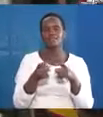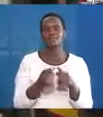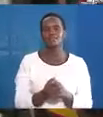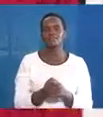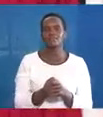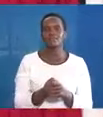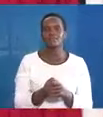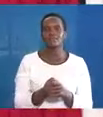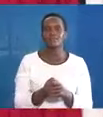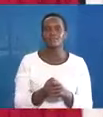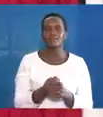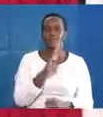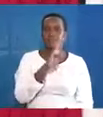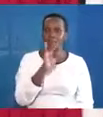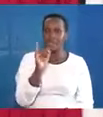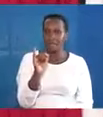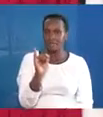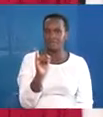The Building Bridges Initiative